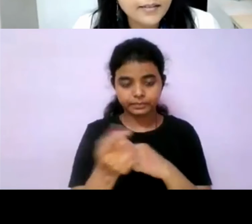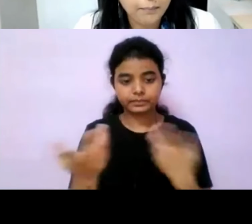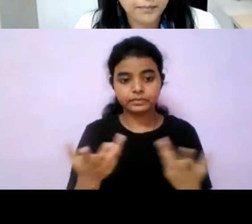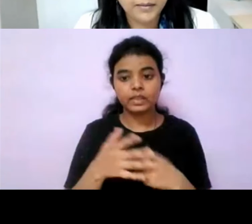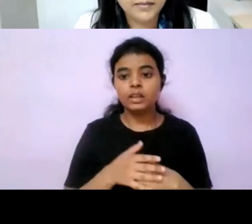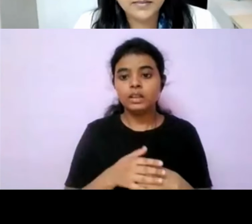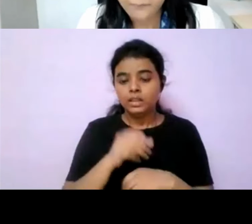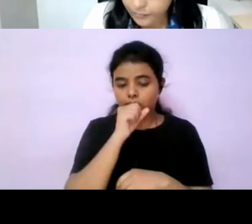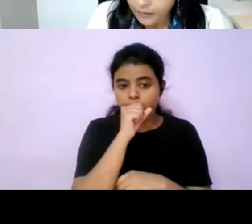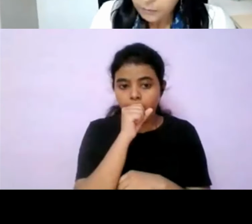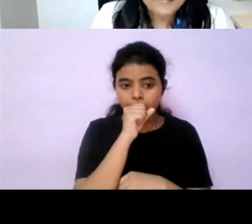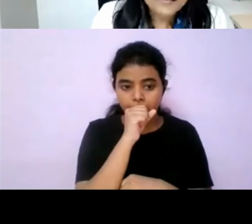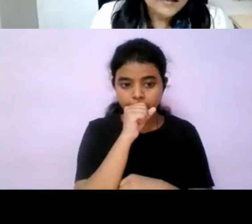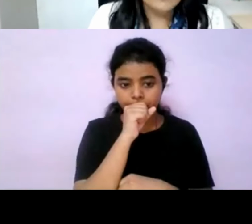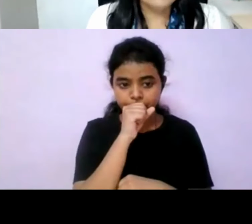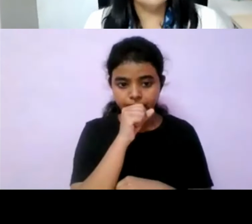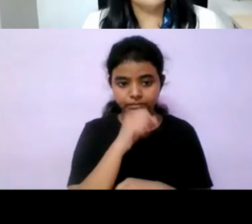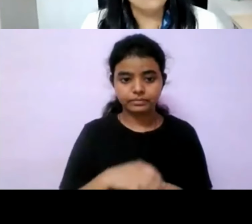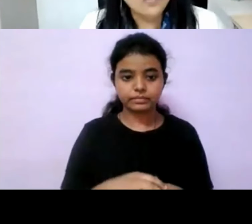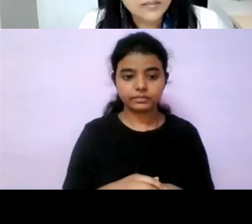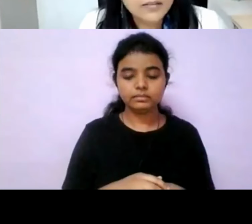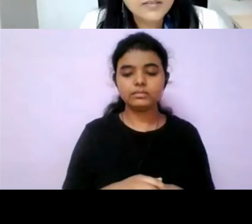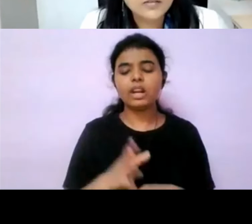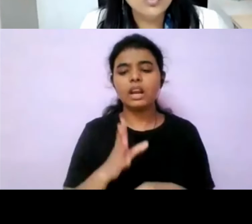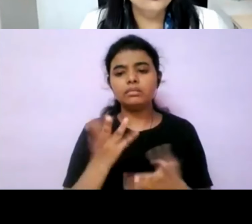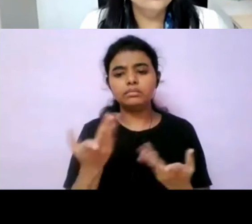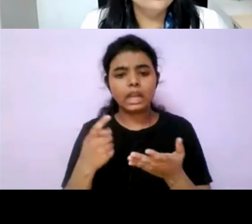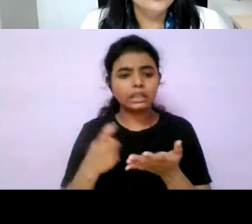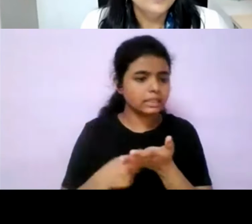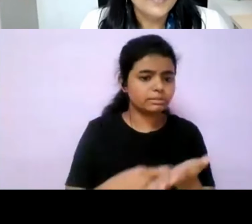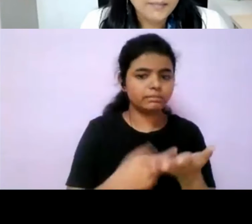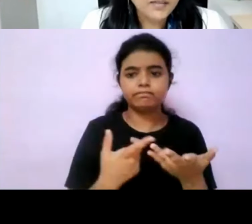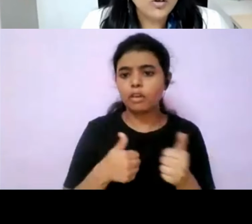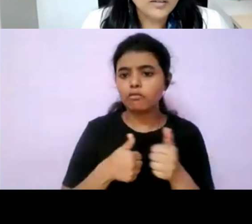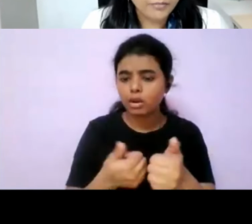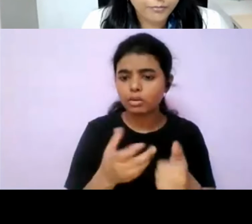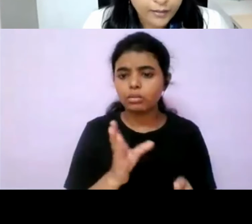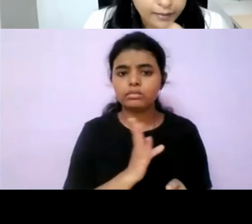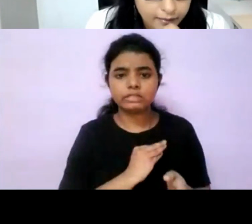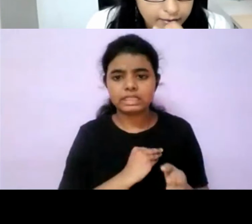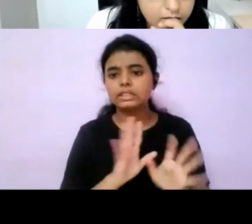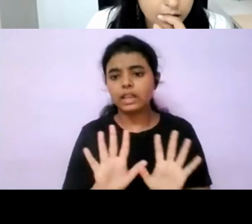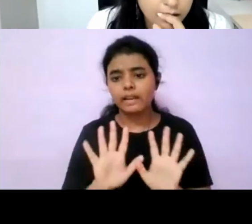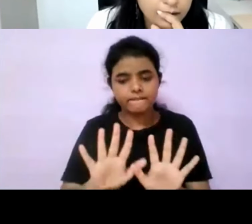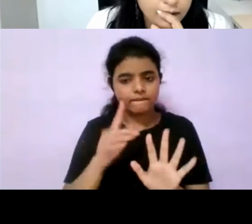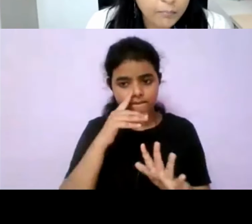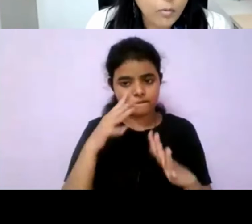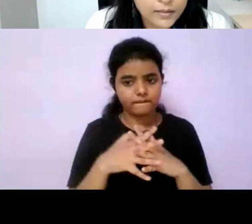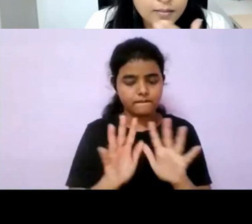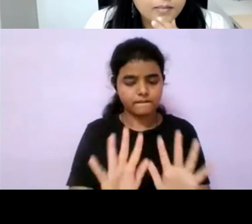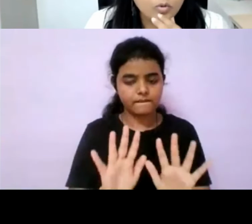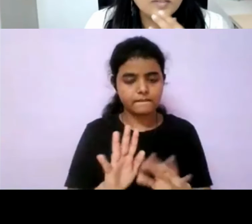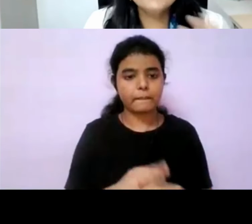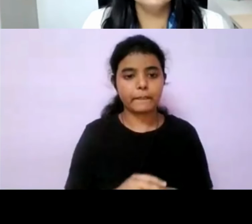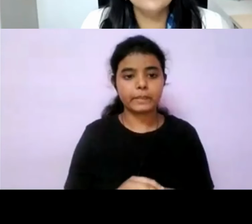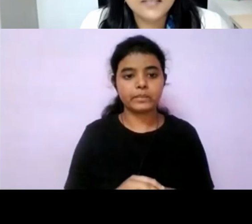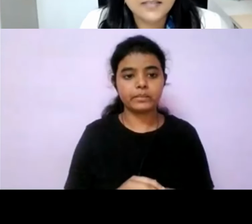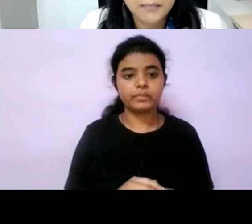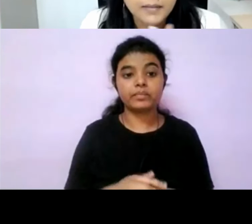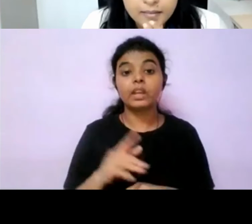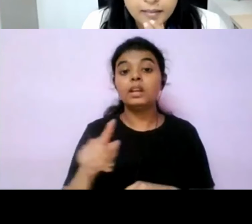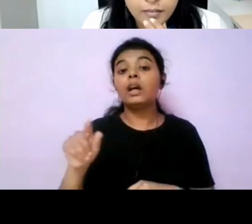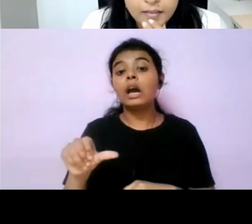obvious impairments. But there are other scholars who came along after Fine and Ash, and like Morris, who critiqued